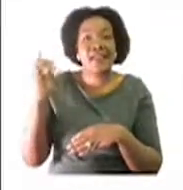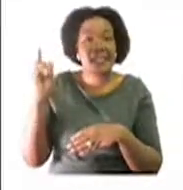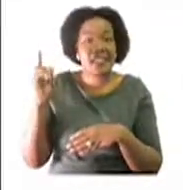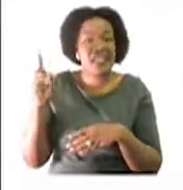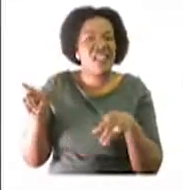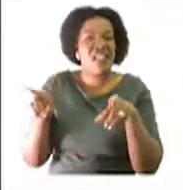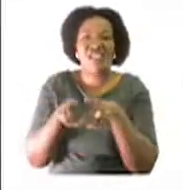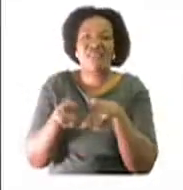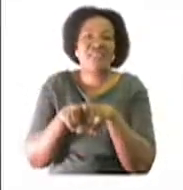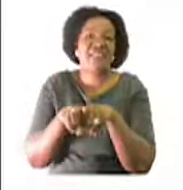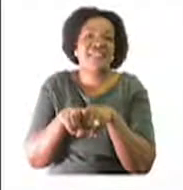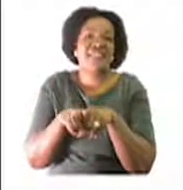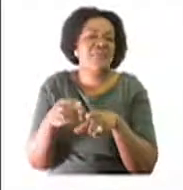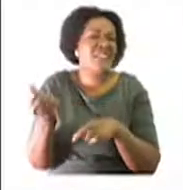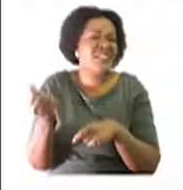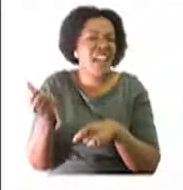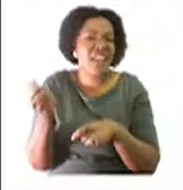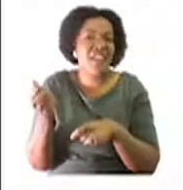pronouns.